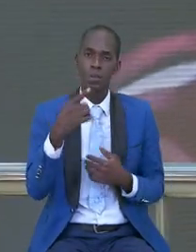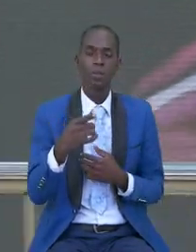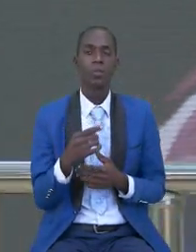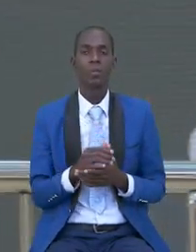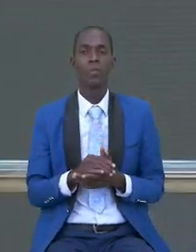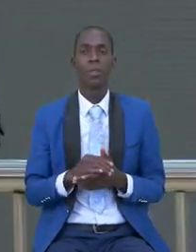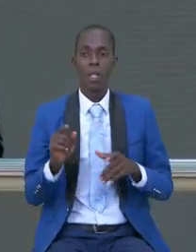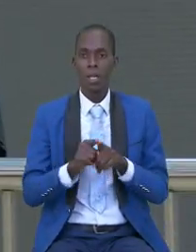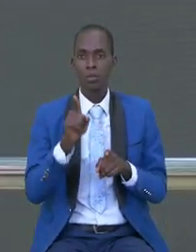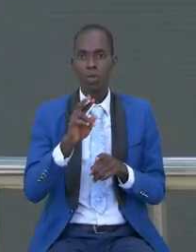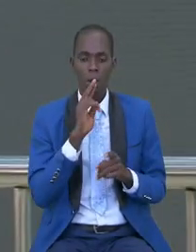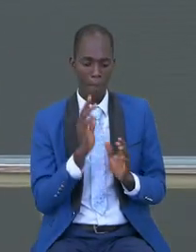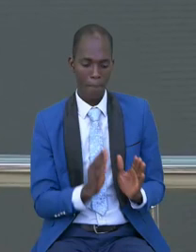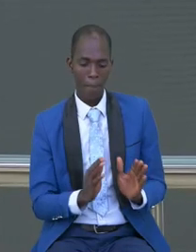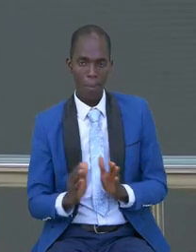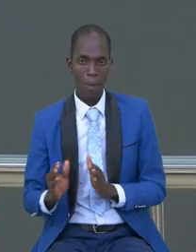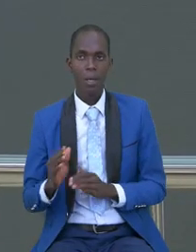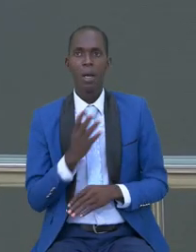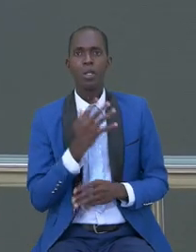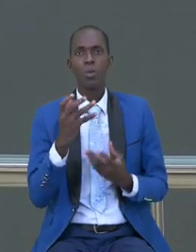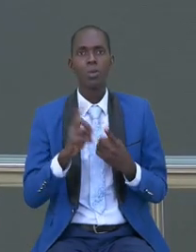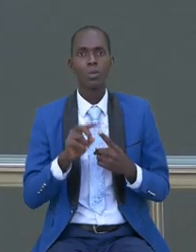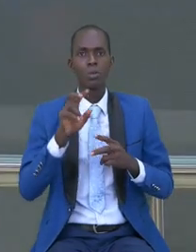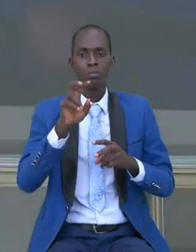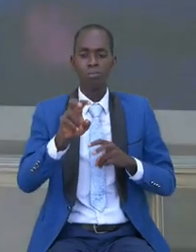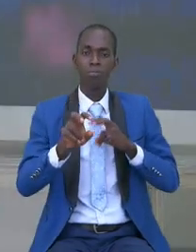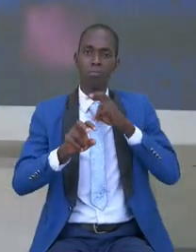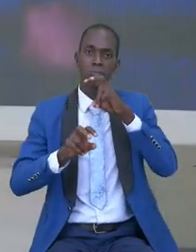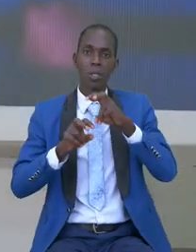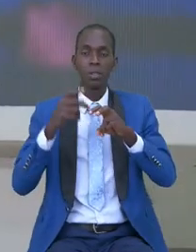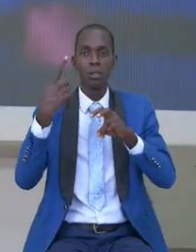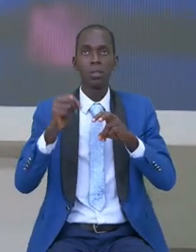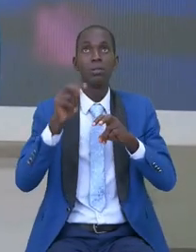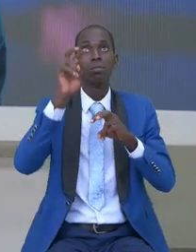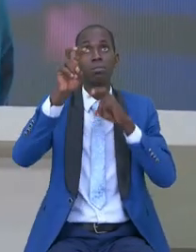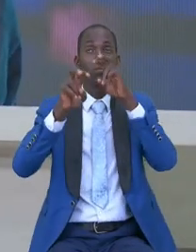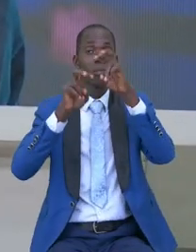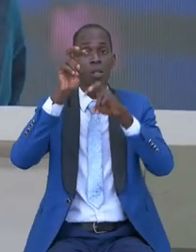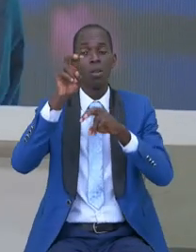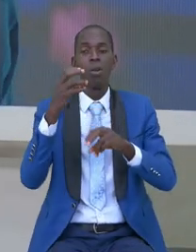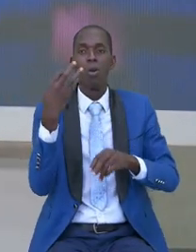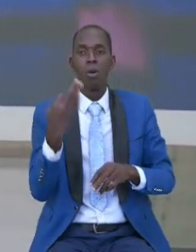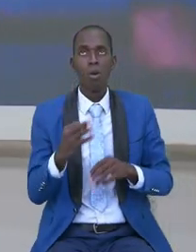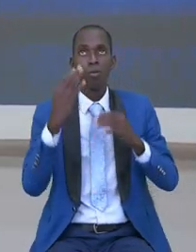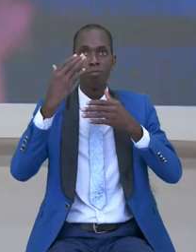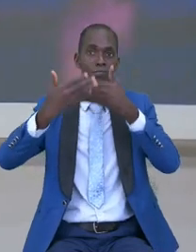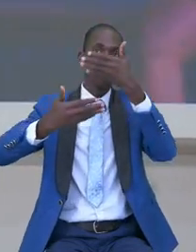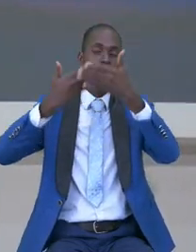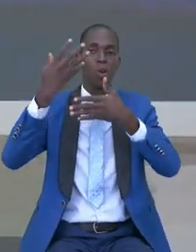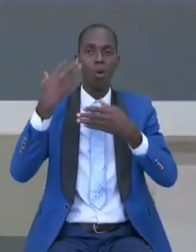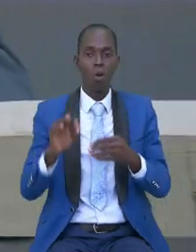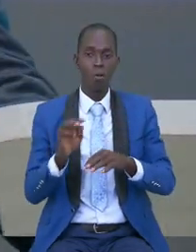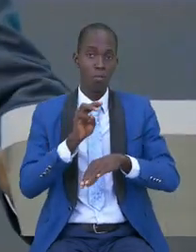you are preparing and you want to climb the ladder of progress and the ladder of ministry,